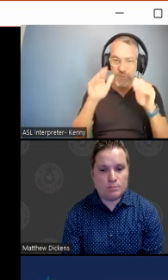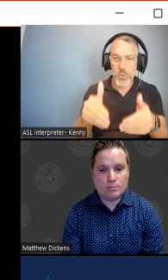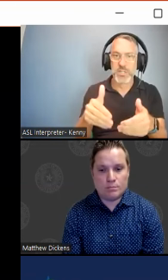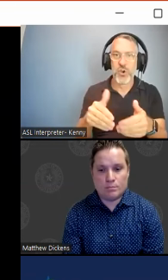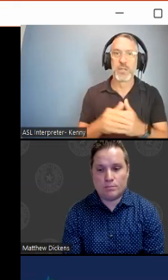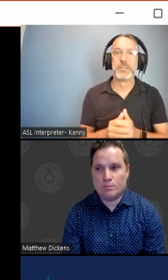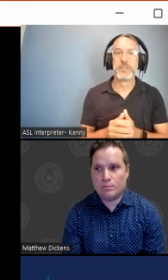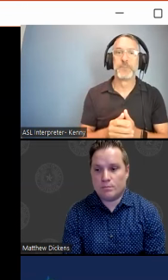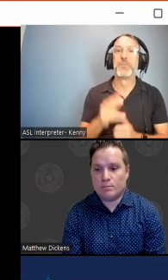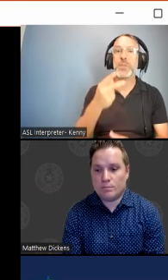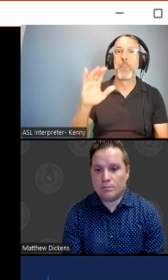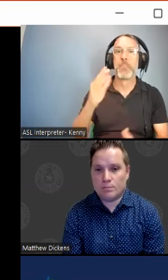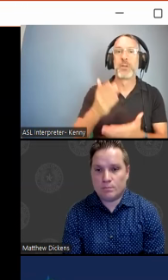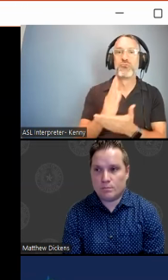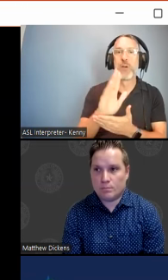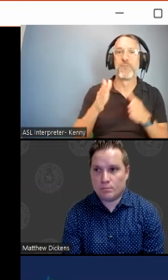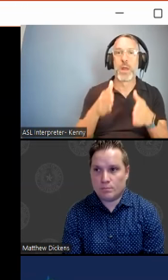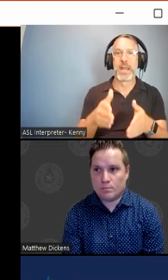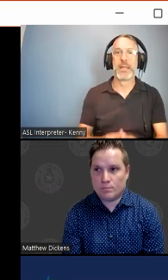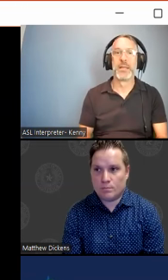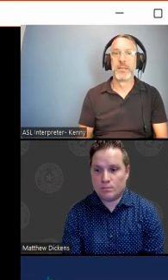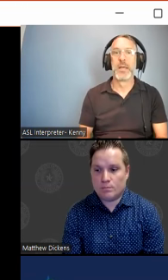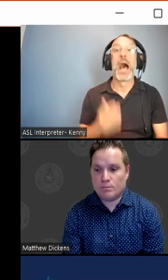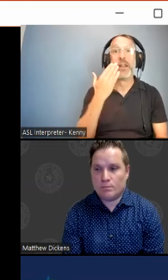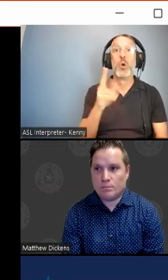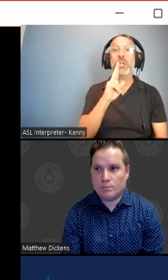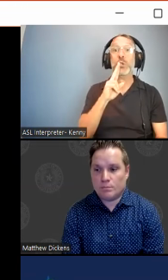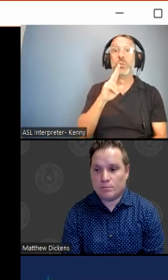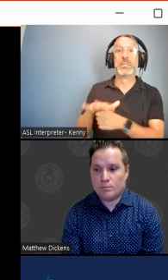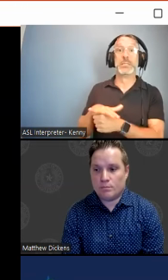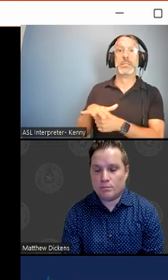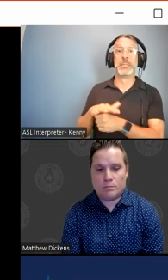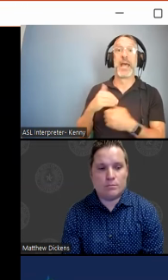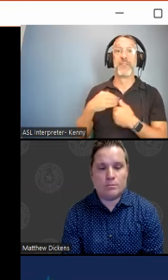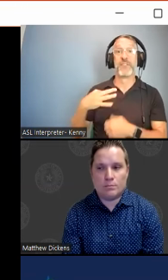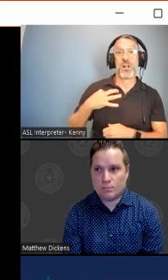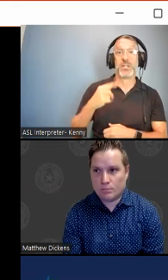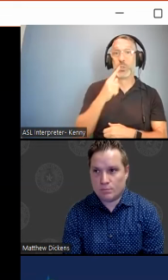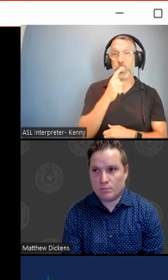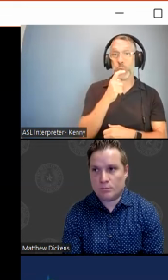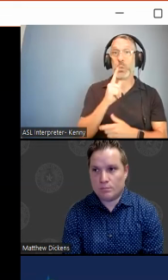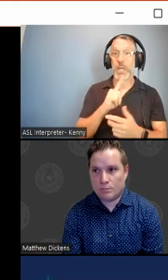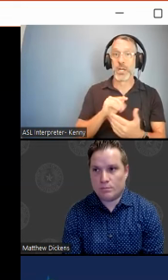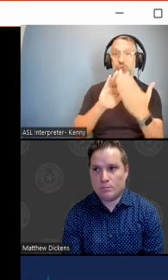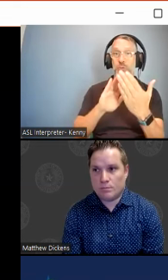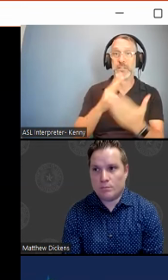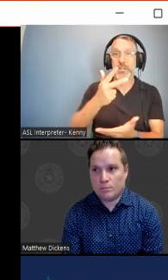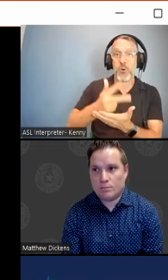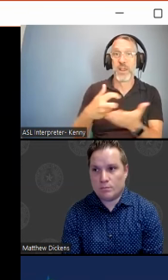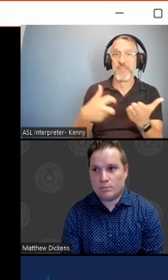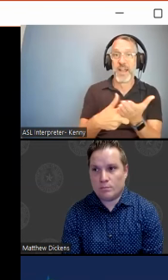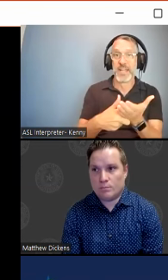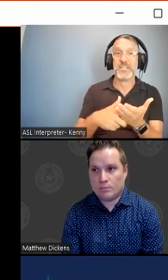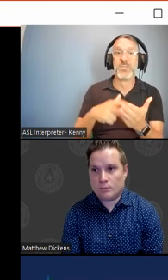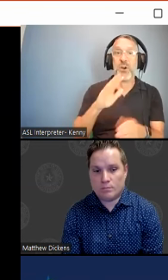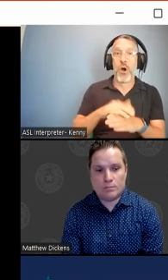the public right of way. So I know in Houston, having volunteers who could address the parking violations on the